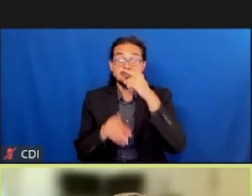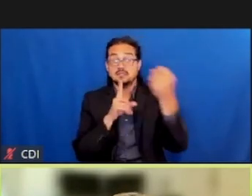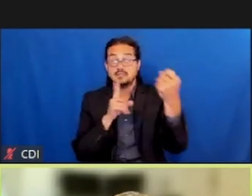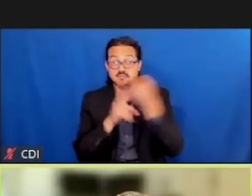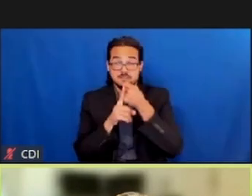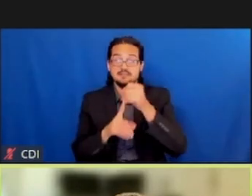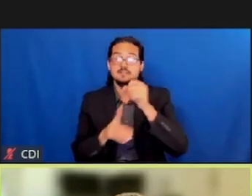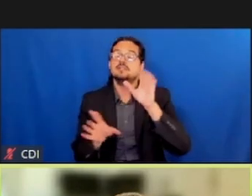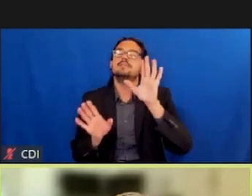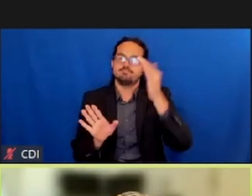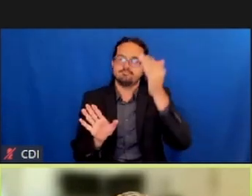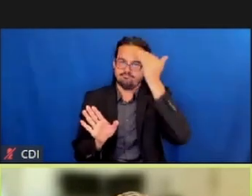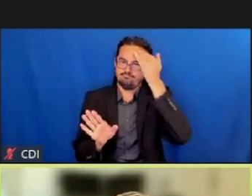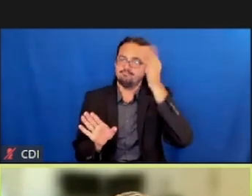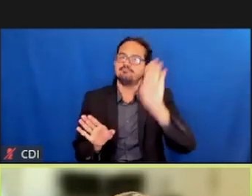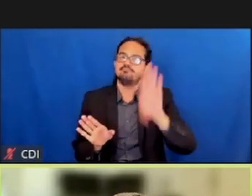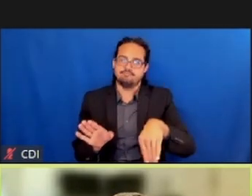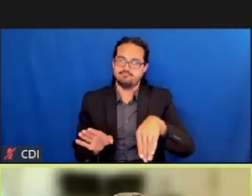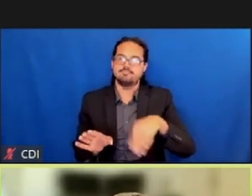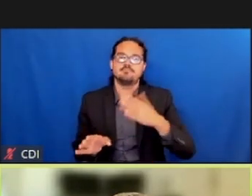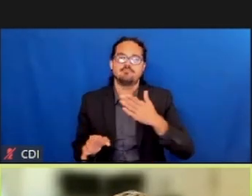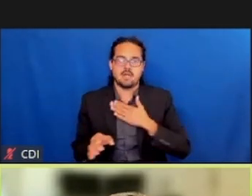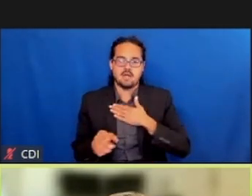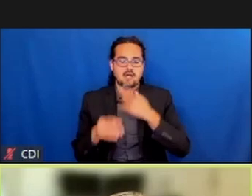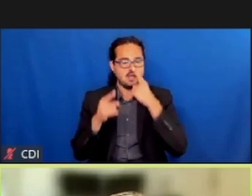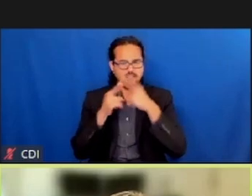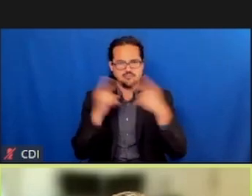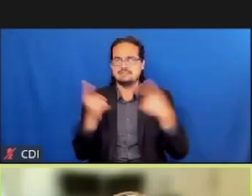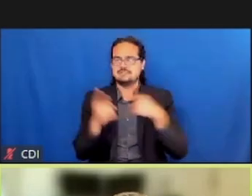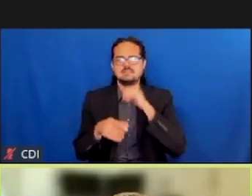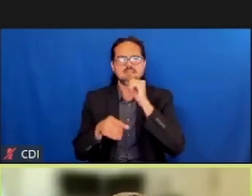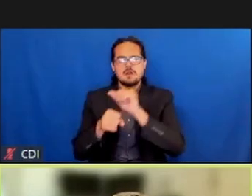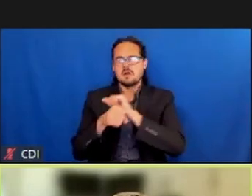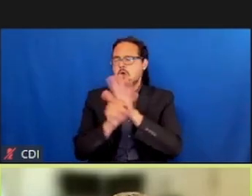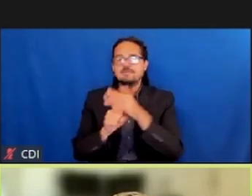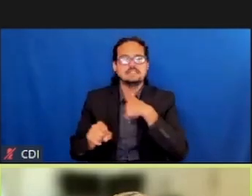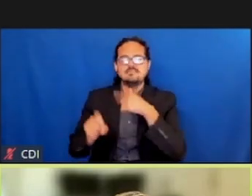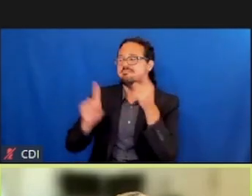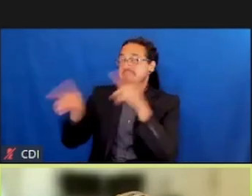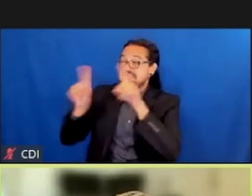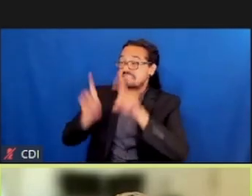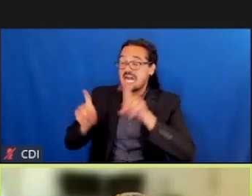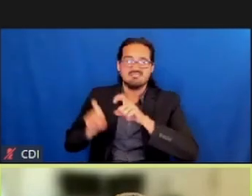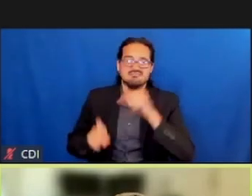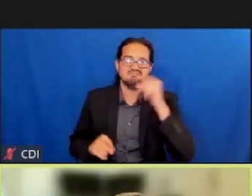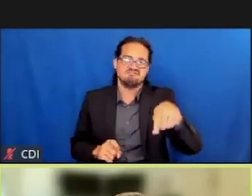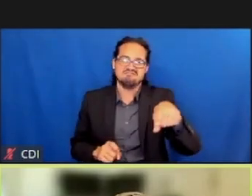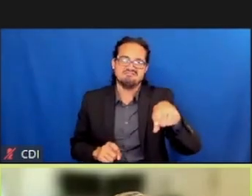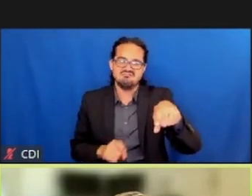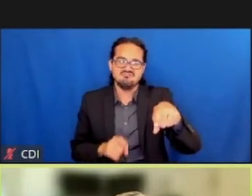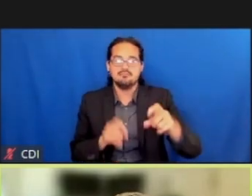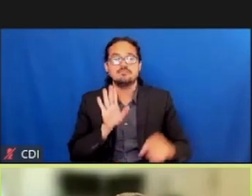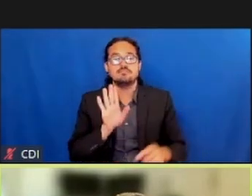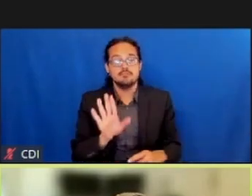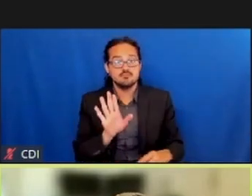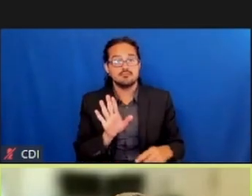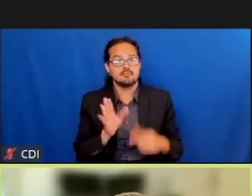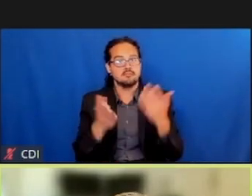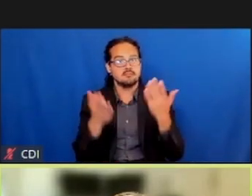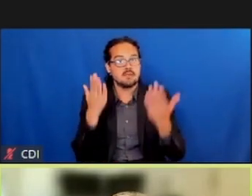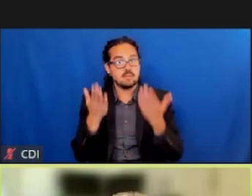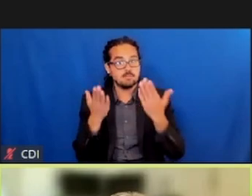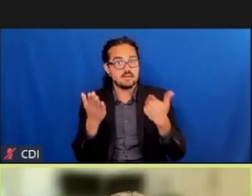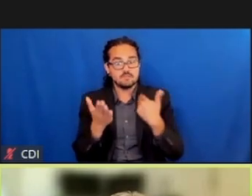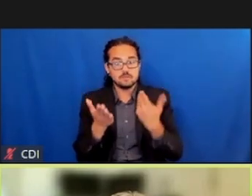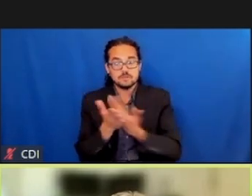COVID testing. However, if I have a new, we're going to get new colds because the kids are back in school or they're going to be playing with playmates and at camp this